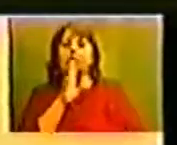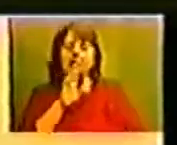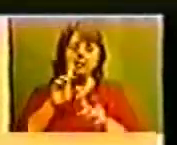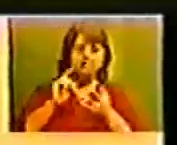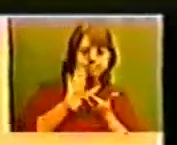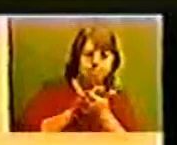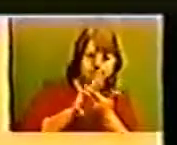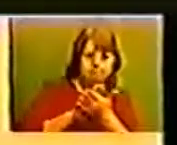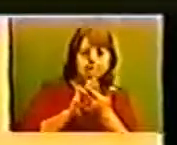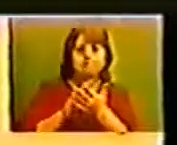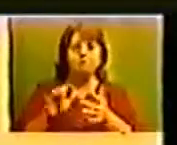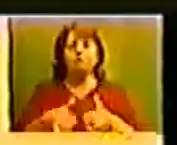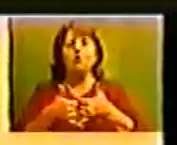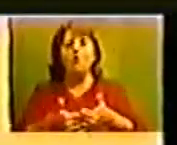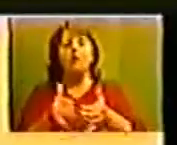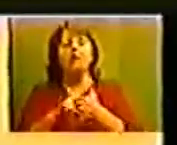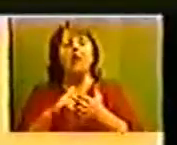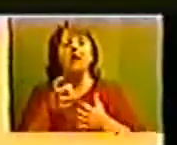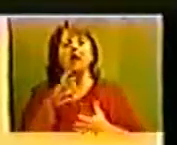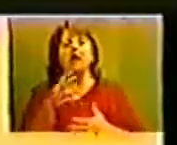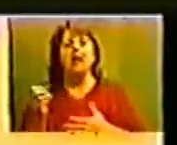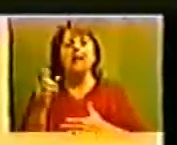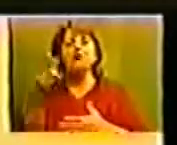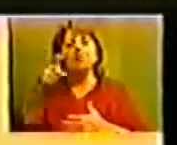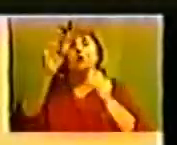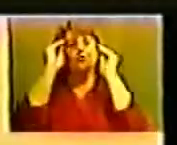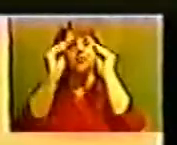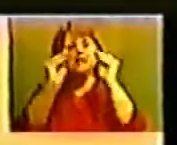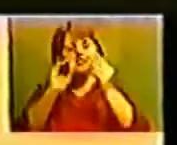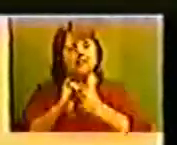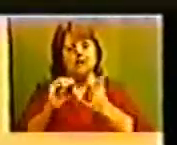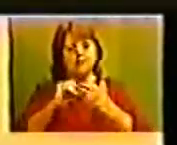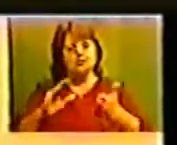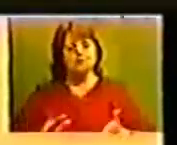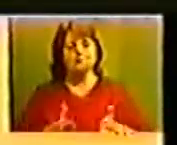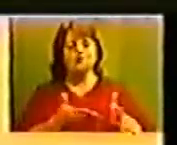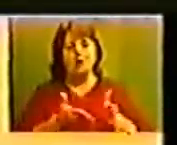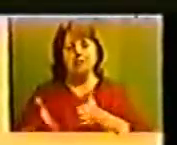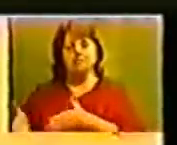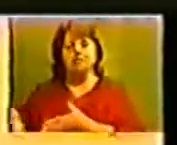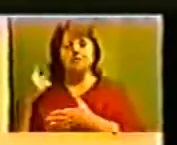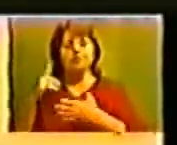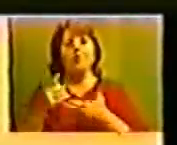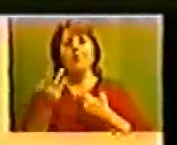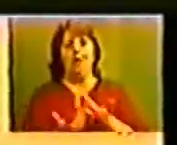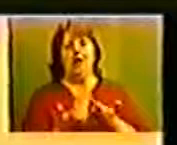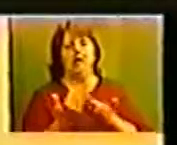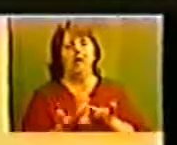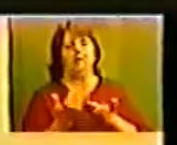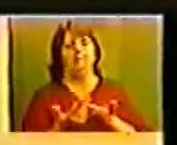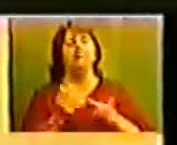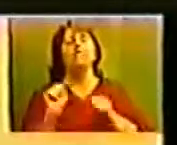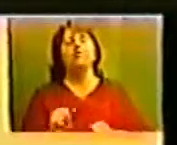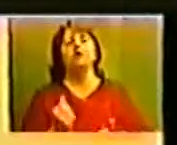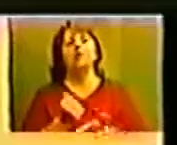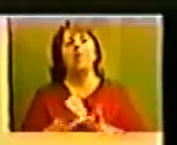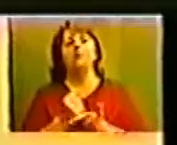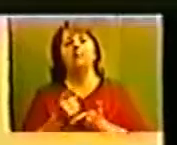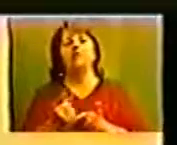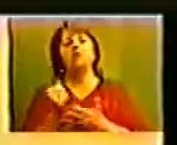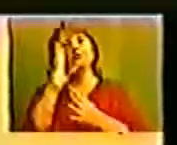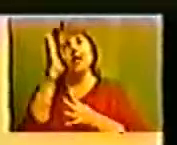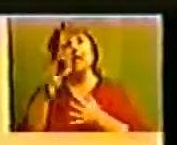it, reward it. And you need to teach the student strategies for waiting. And you could help them